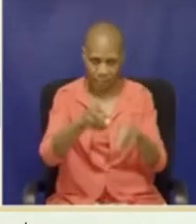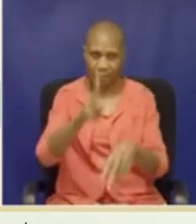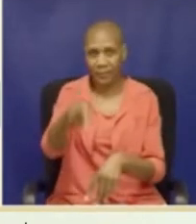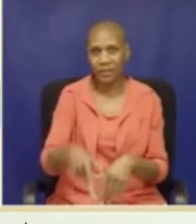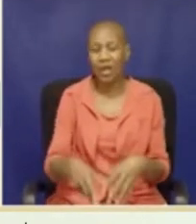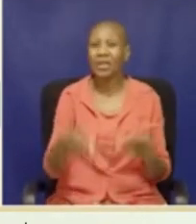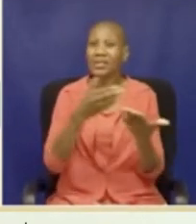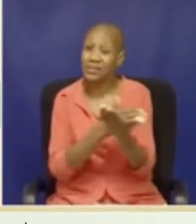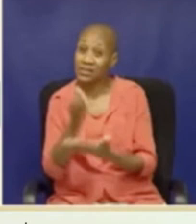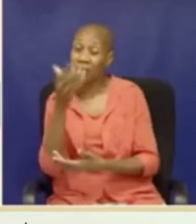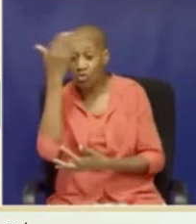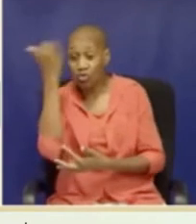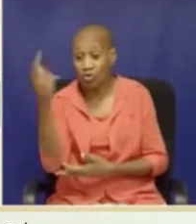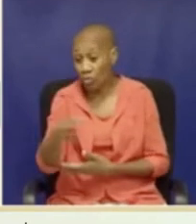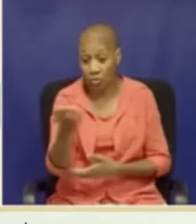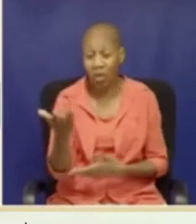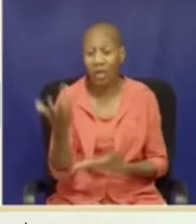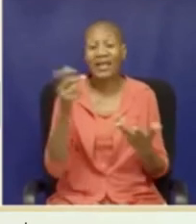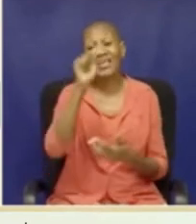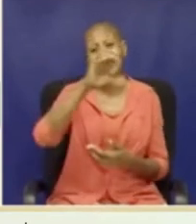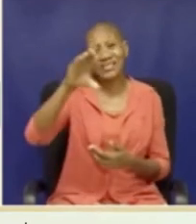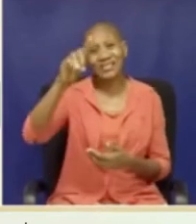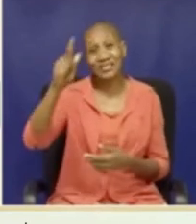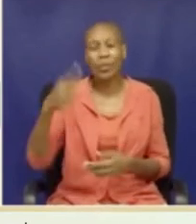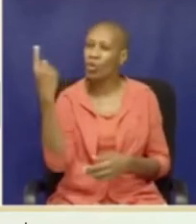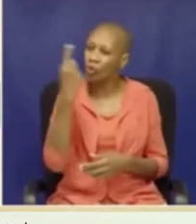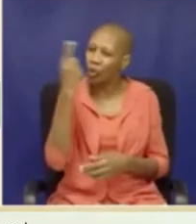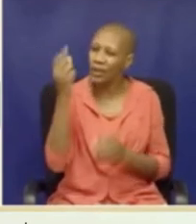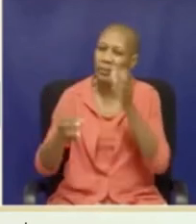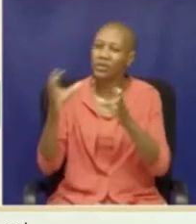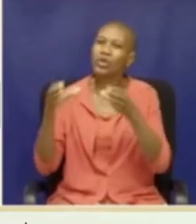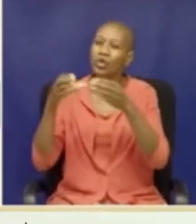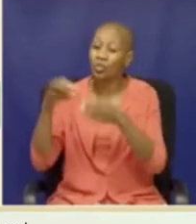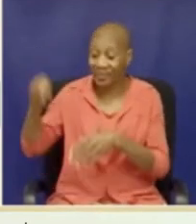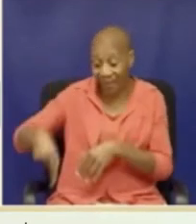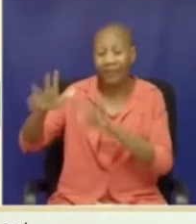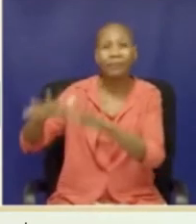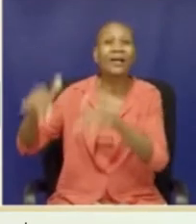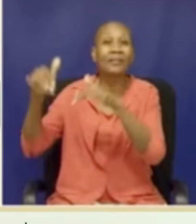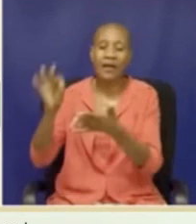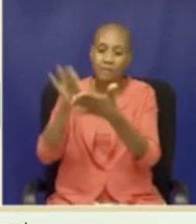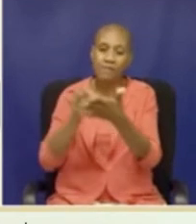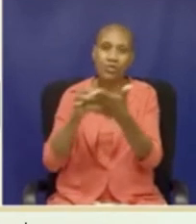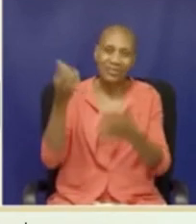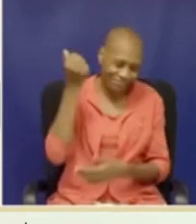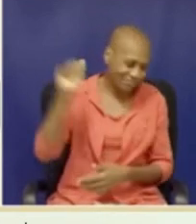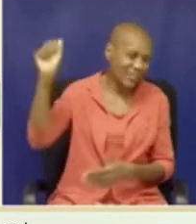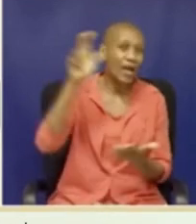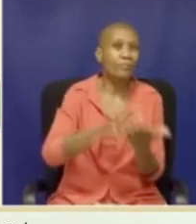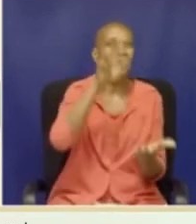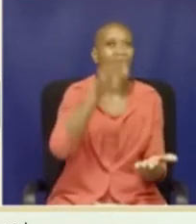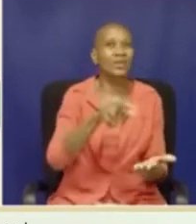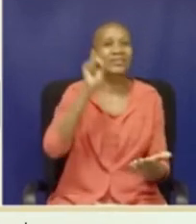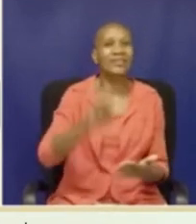law must stand. For those who may not know, the ACDP was the only political party in Parliament that